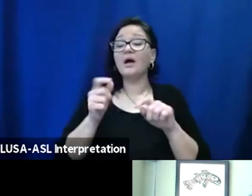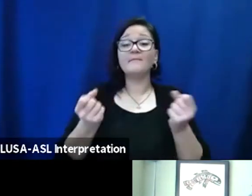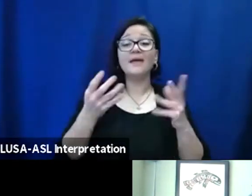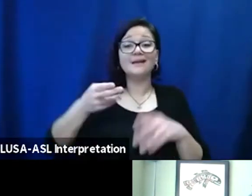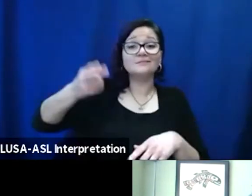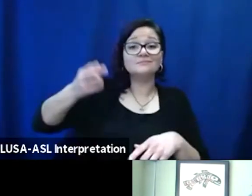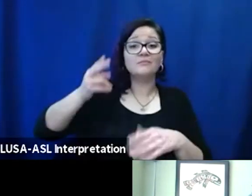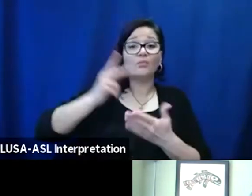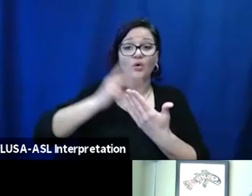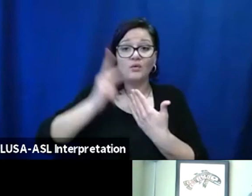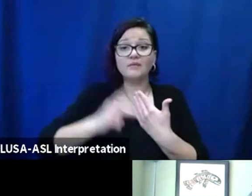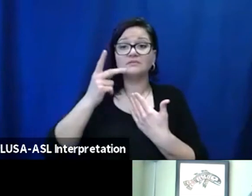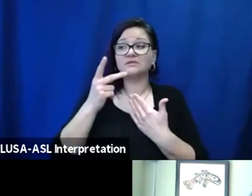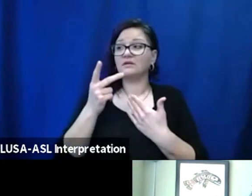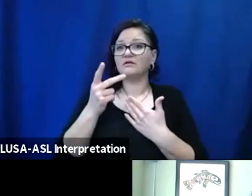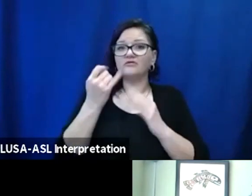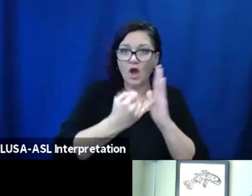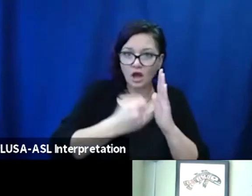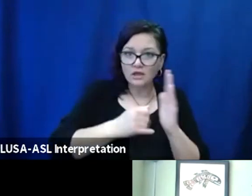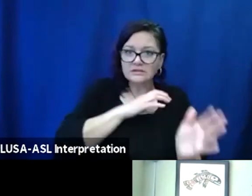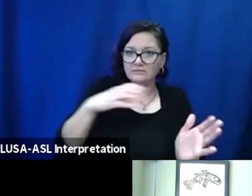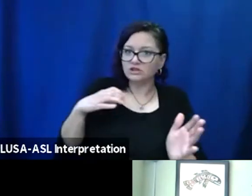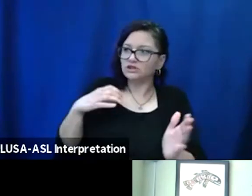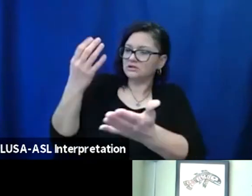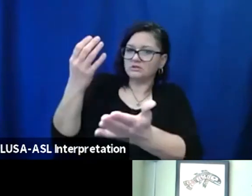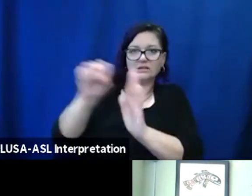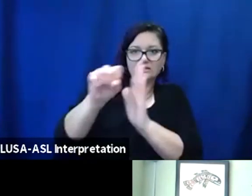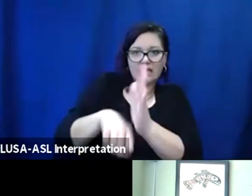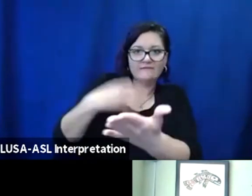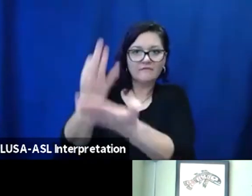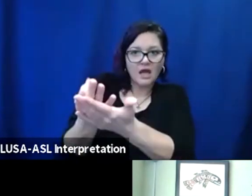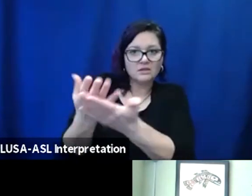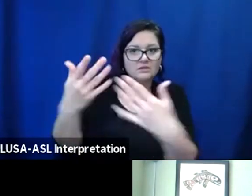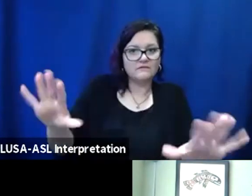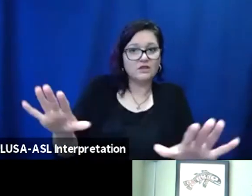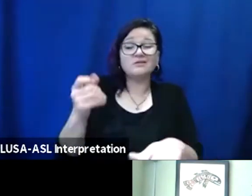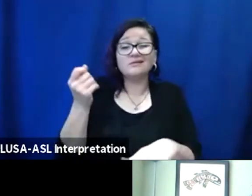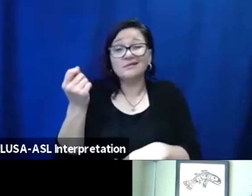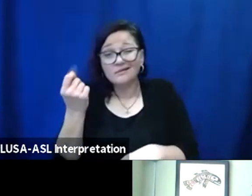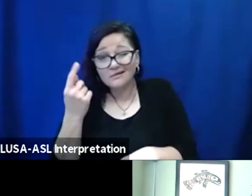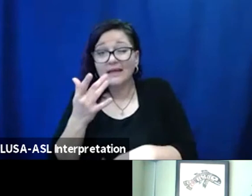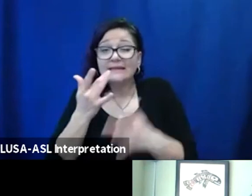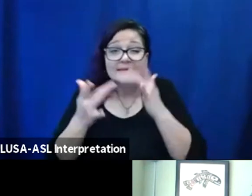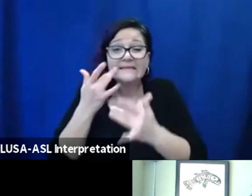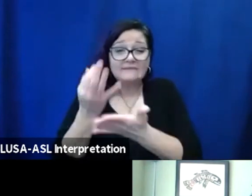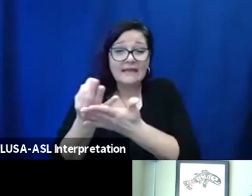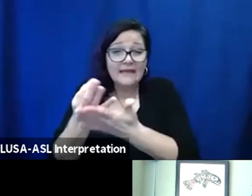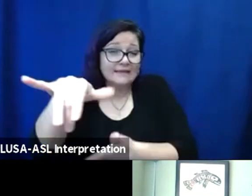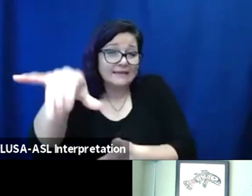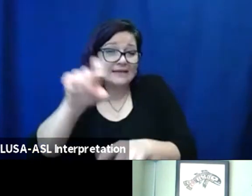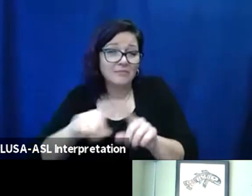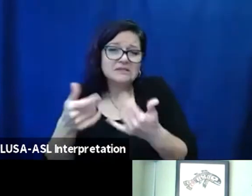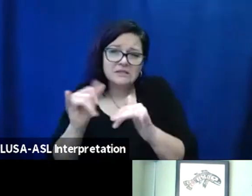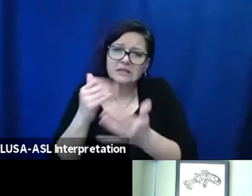Arts Commission, it's funded through the state, albeit not funded very much, but funded.